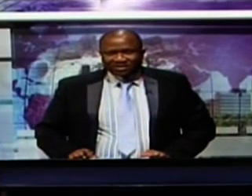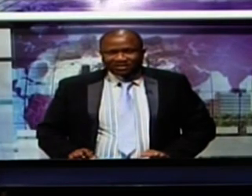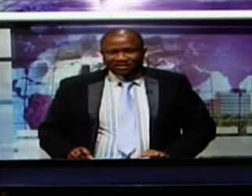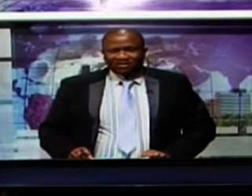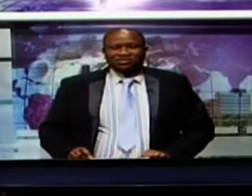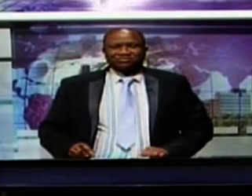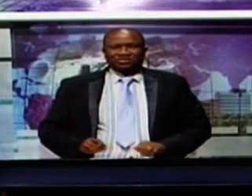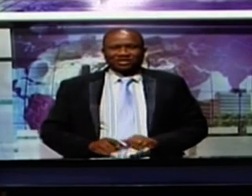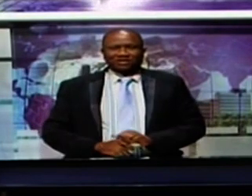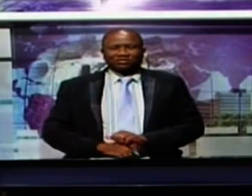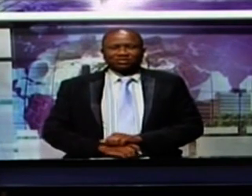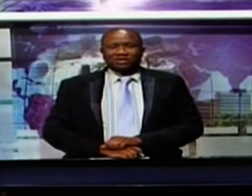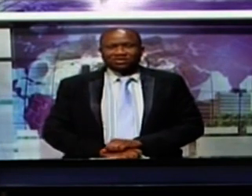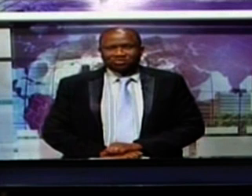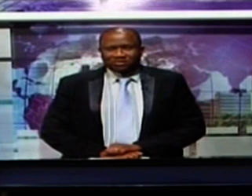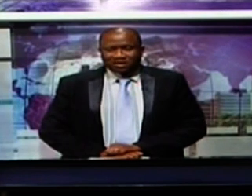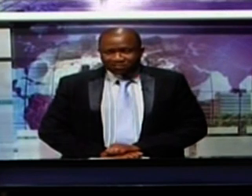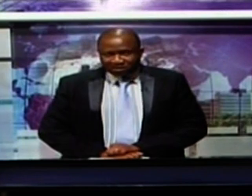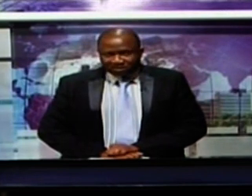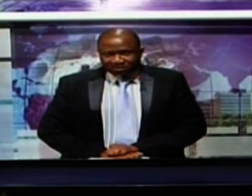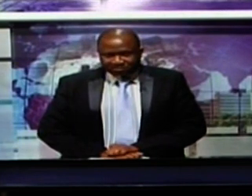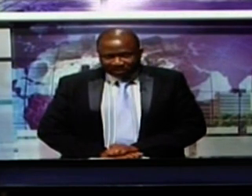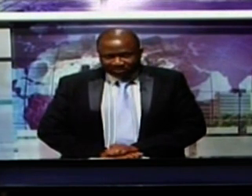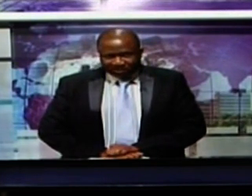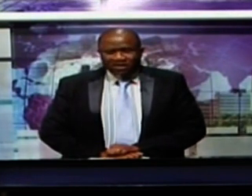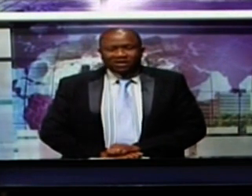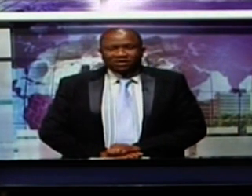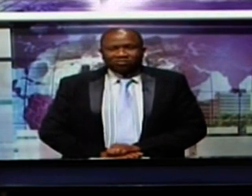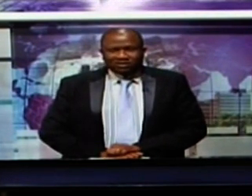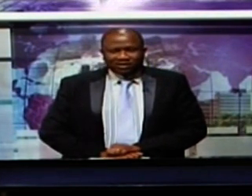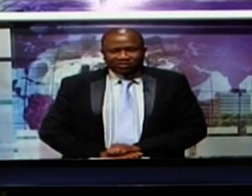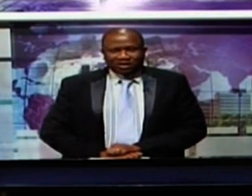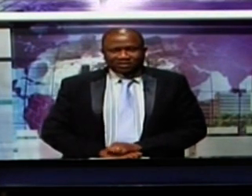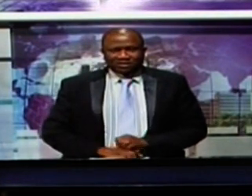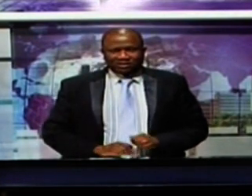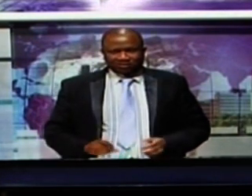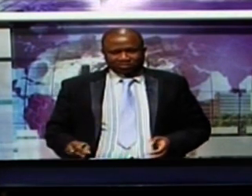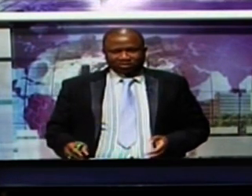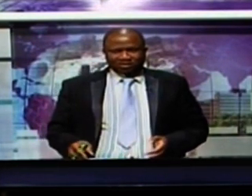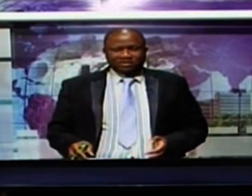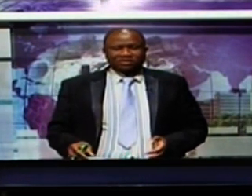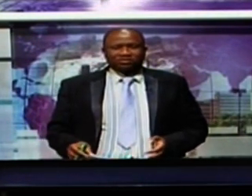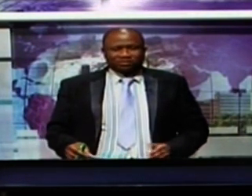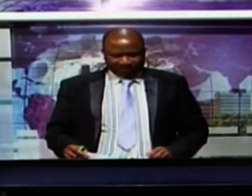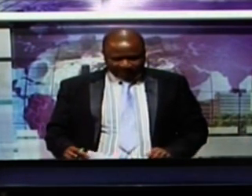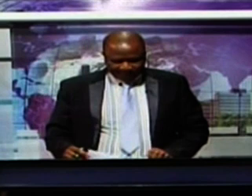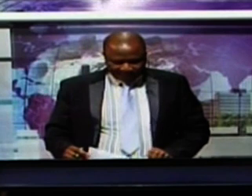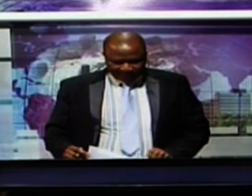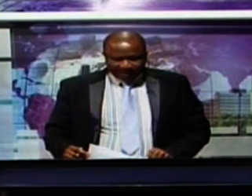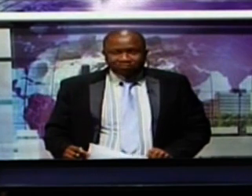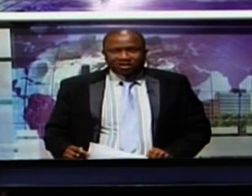One Zambia, one nation. Thank you for joining us on the main news. I'm Hebet Mutabi. We take a look at the top stories in the